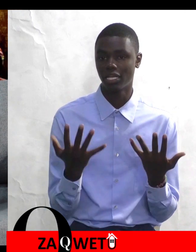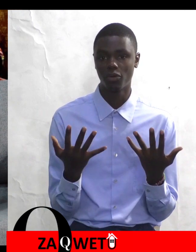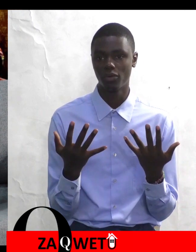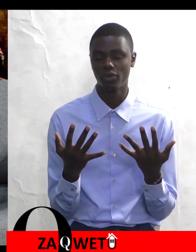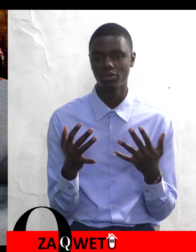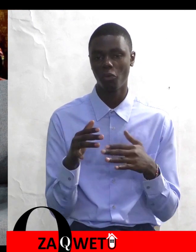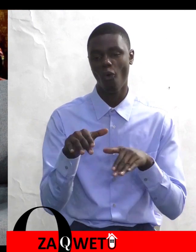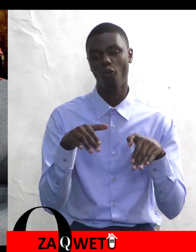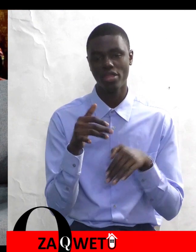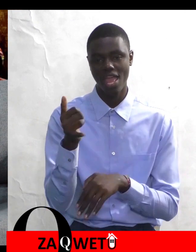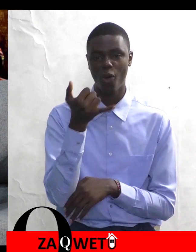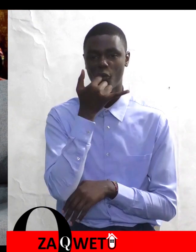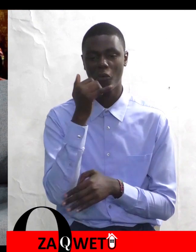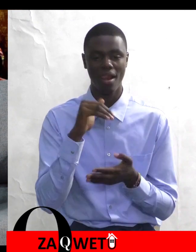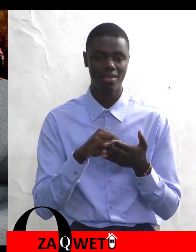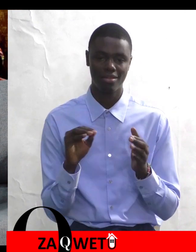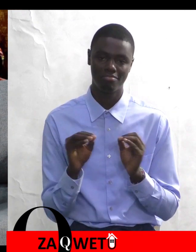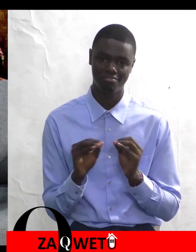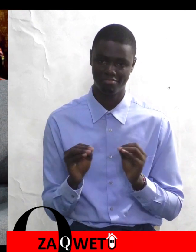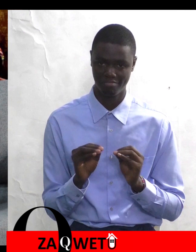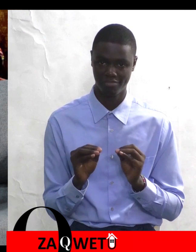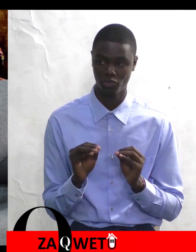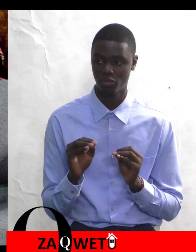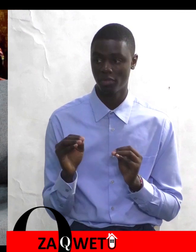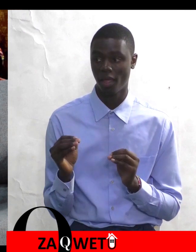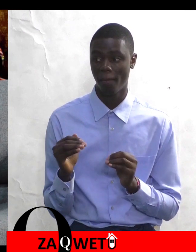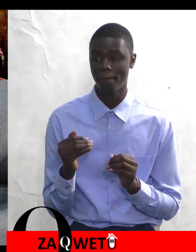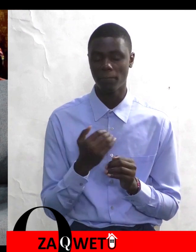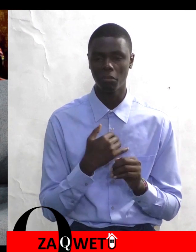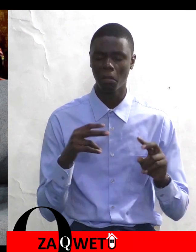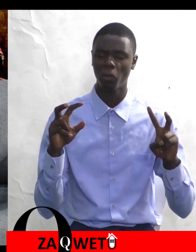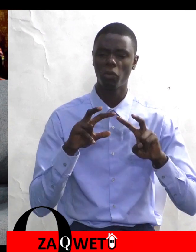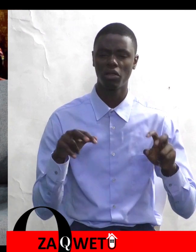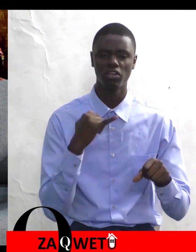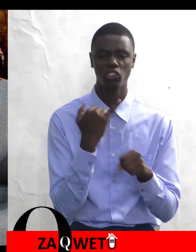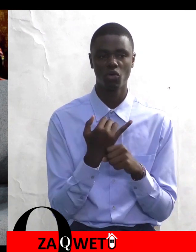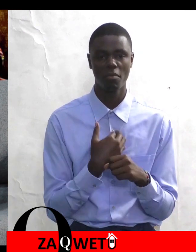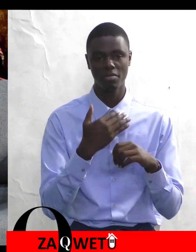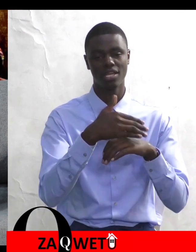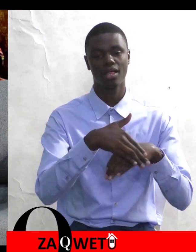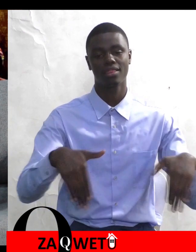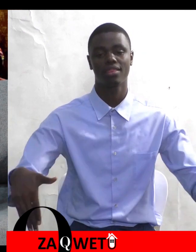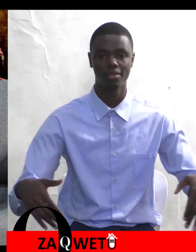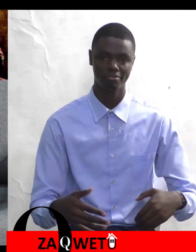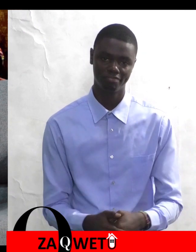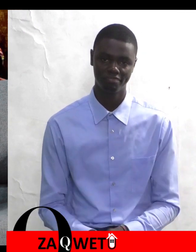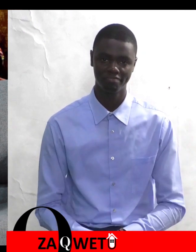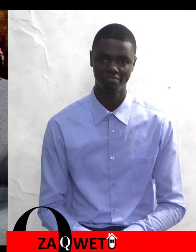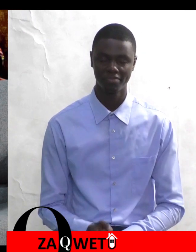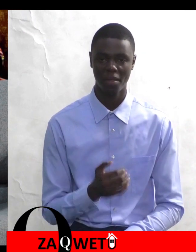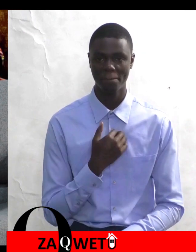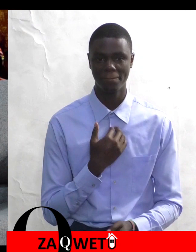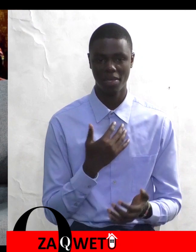now around you. Uh-huh. Na hivyo ndio hata usingoje your call tena. Hey. Yeah, so it got to a point. Mimi mwambia kutafuta kazi